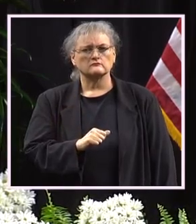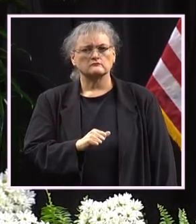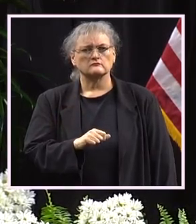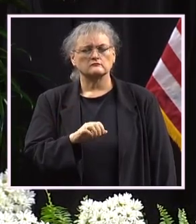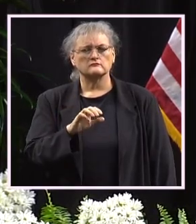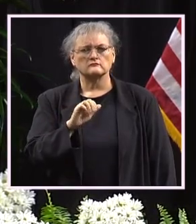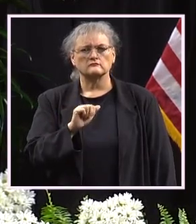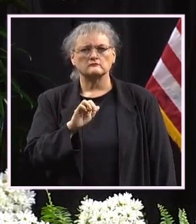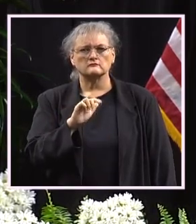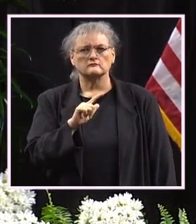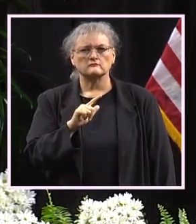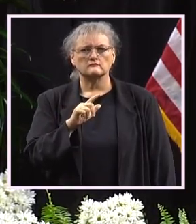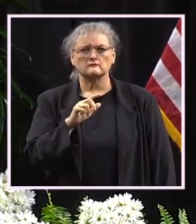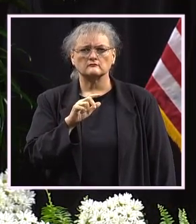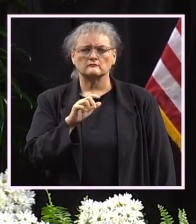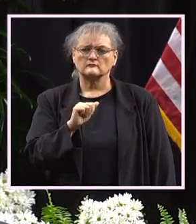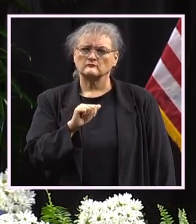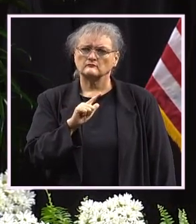Alana Young.